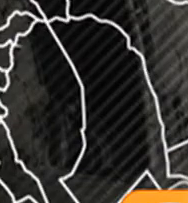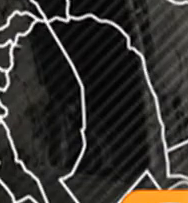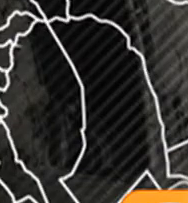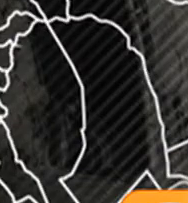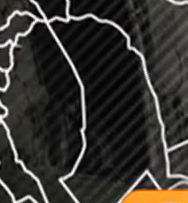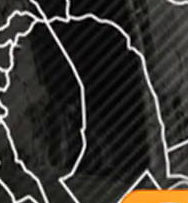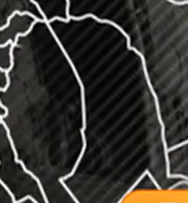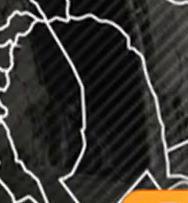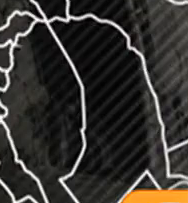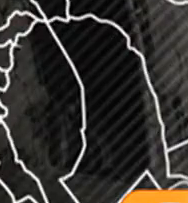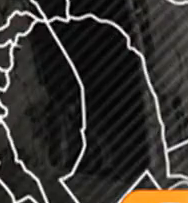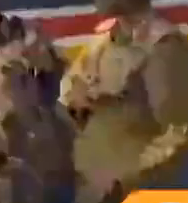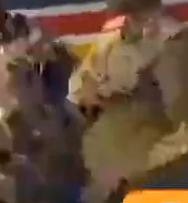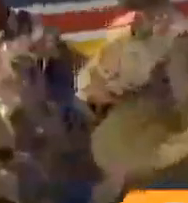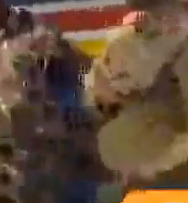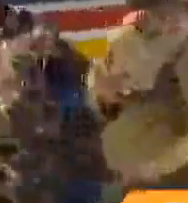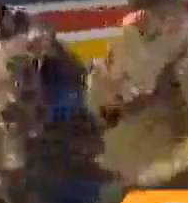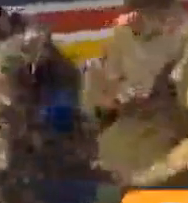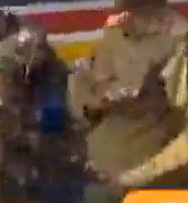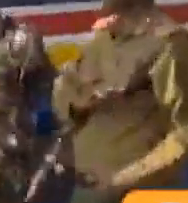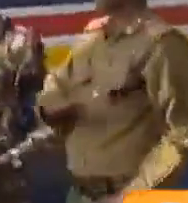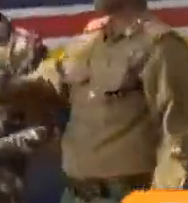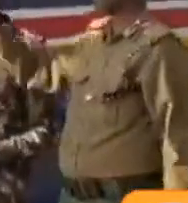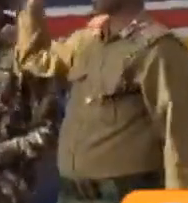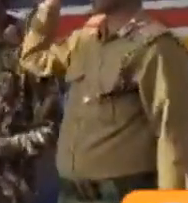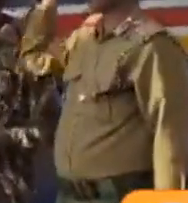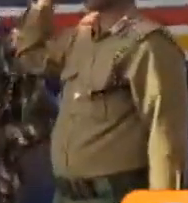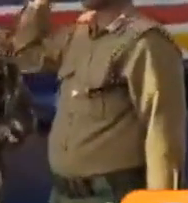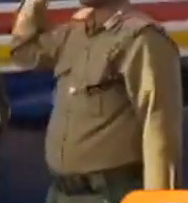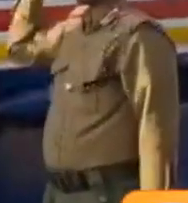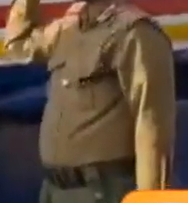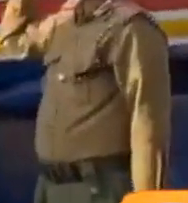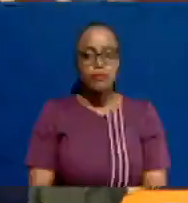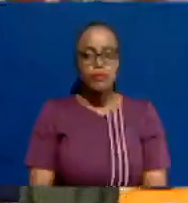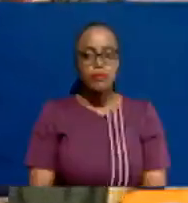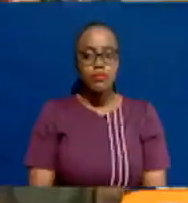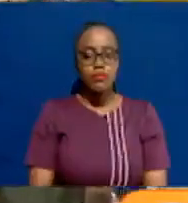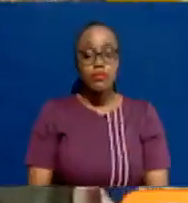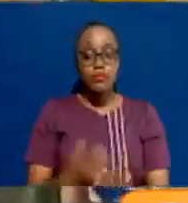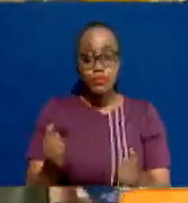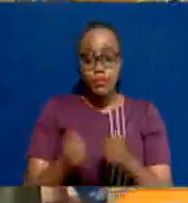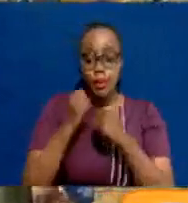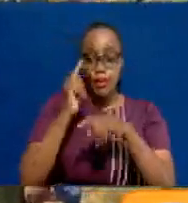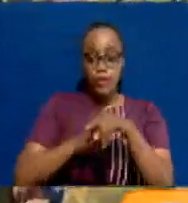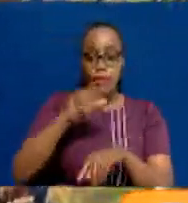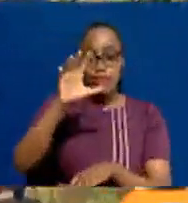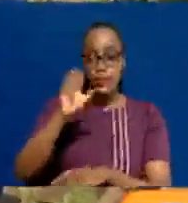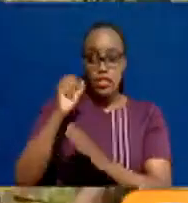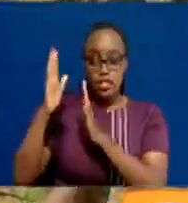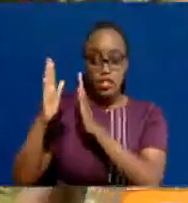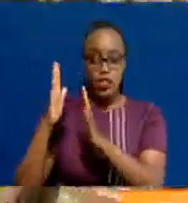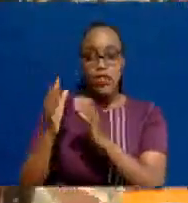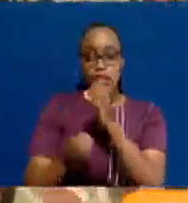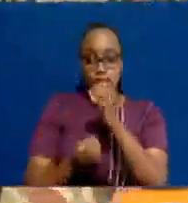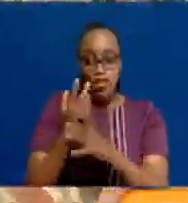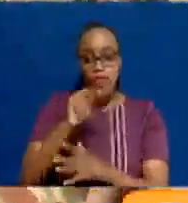away more than 17 goats. The attack happened as Interior Cabinet Secretary Kithure Kindiki